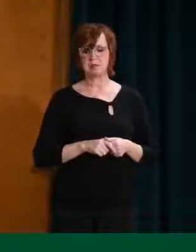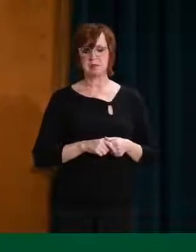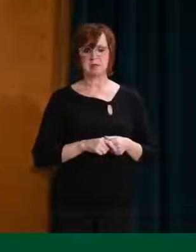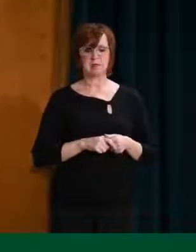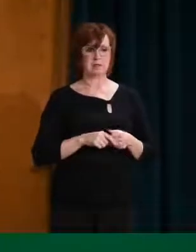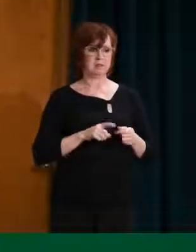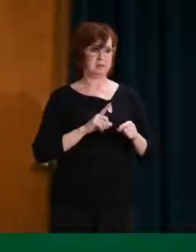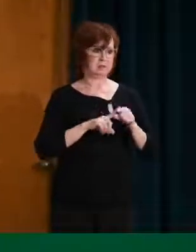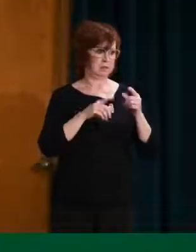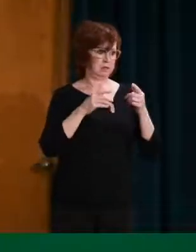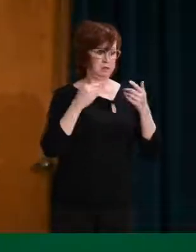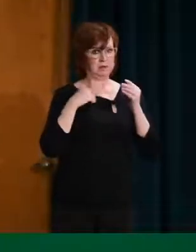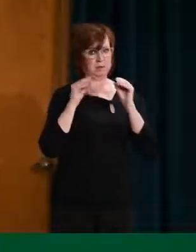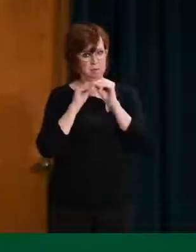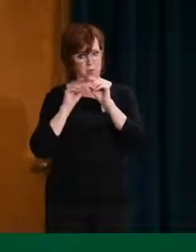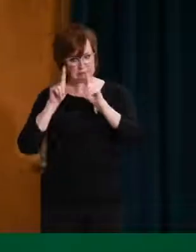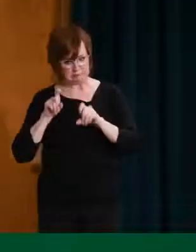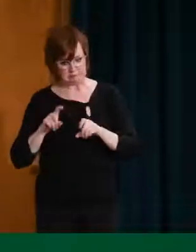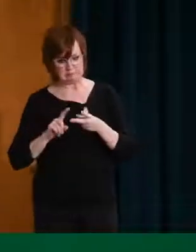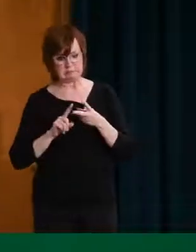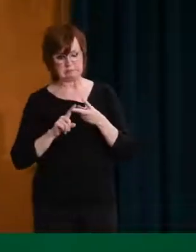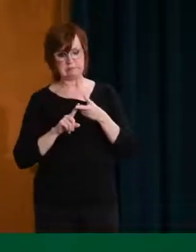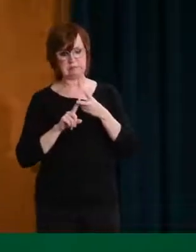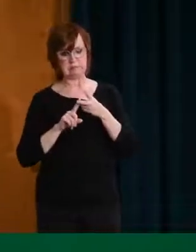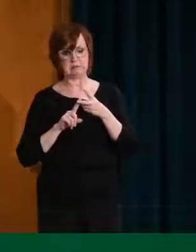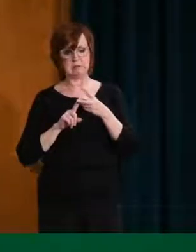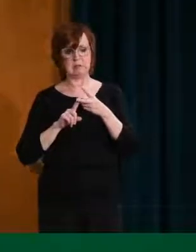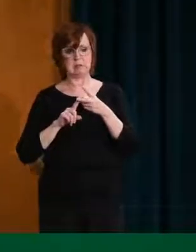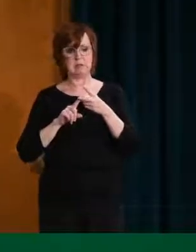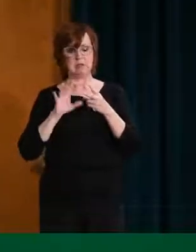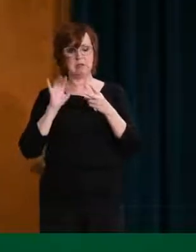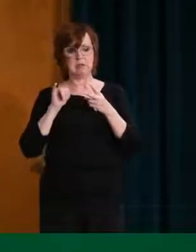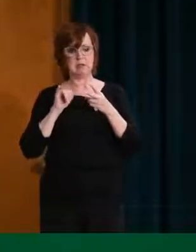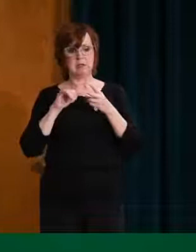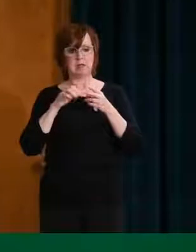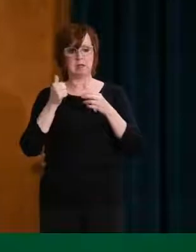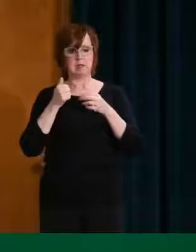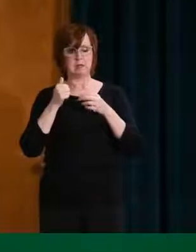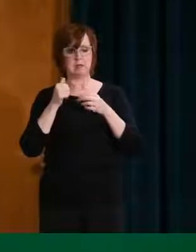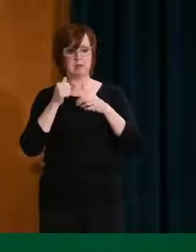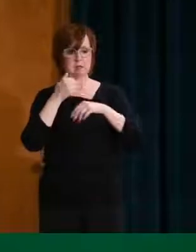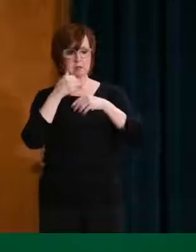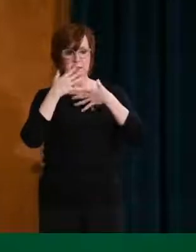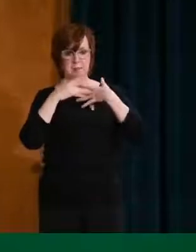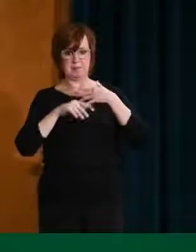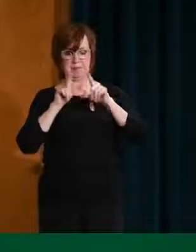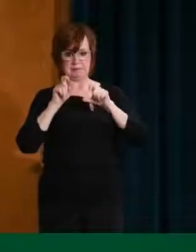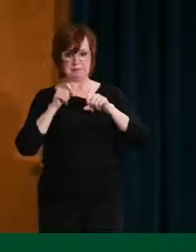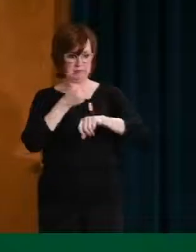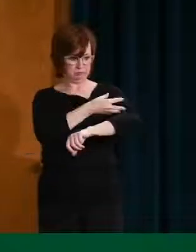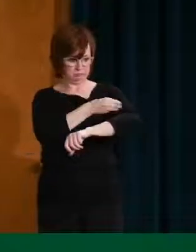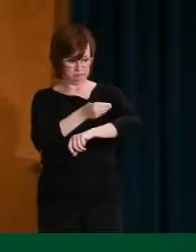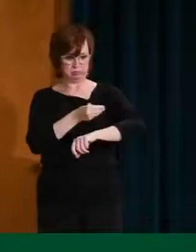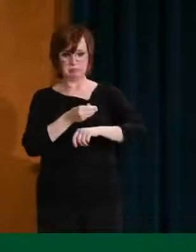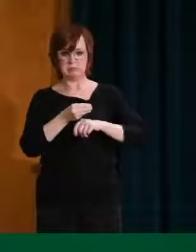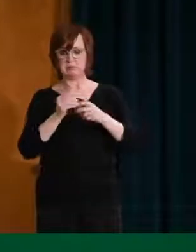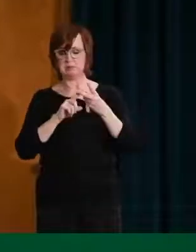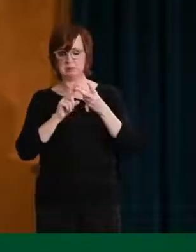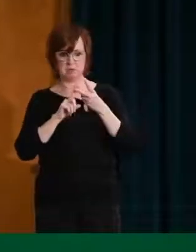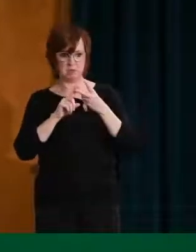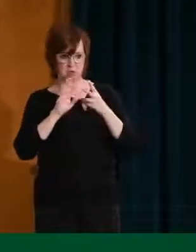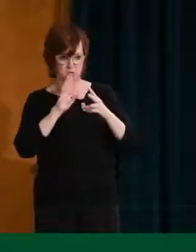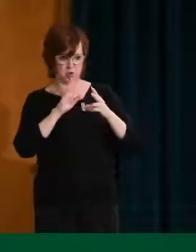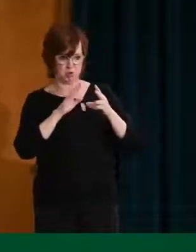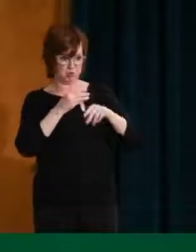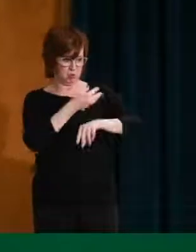new tests that are becoming available, like serology, not yet licensed in Canada, to see what kind of antibodies do you develop,